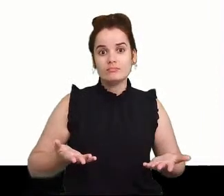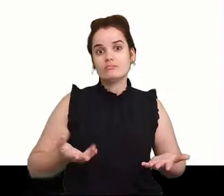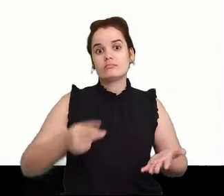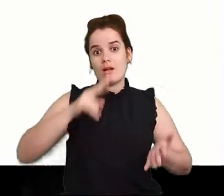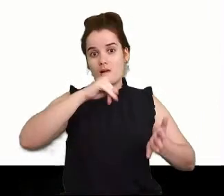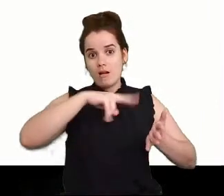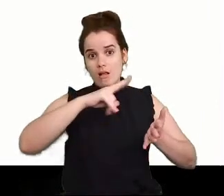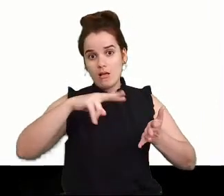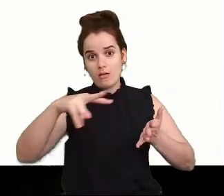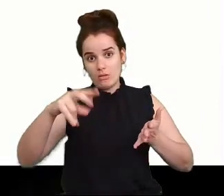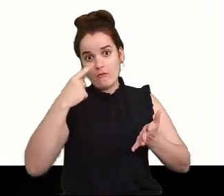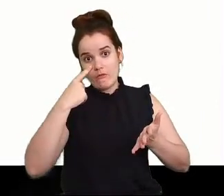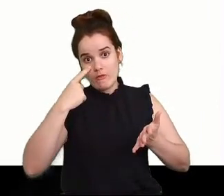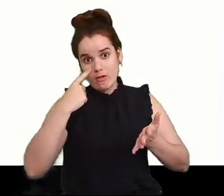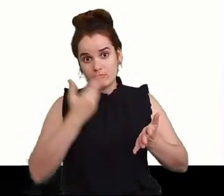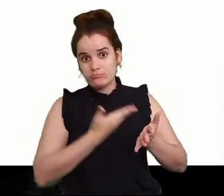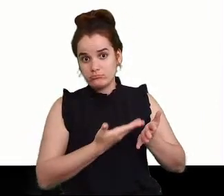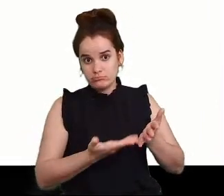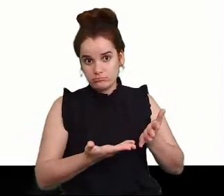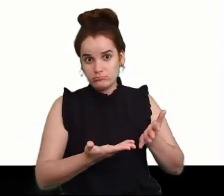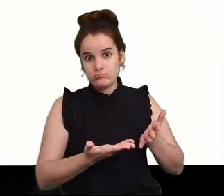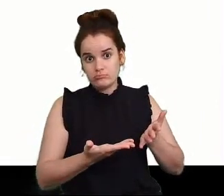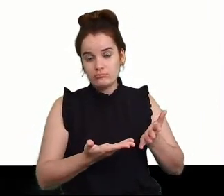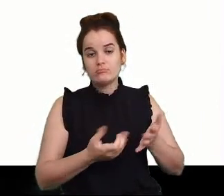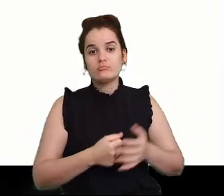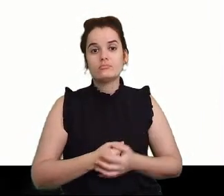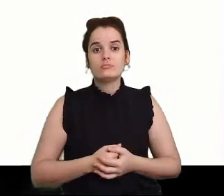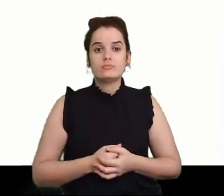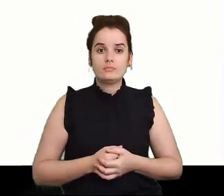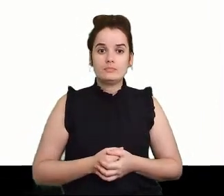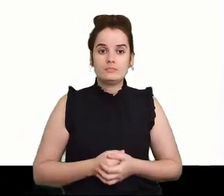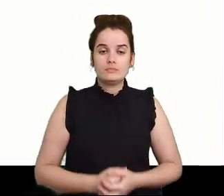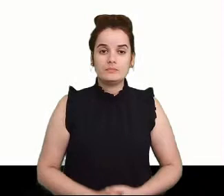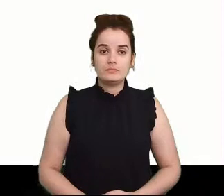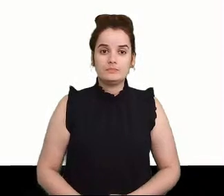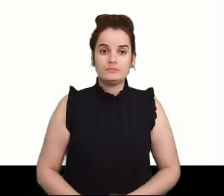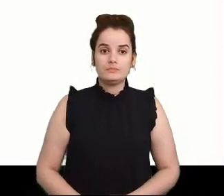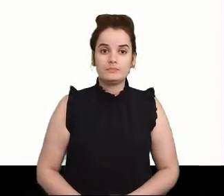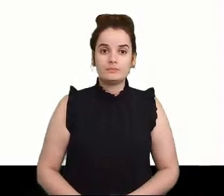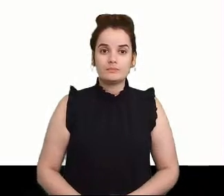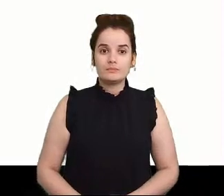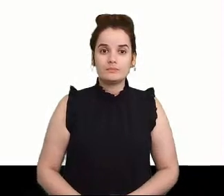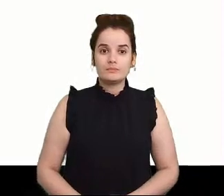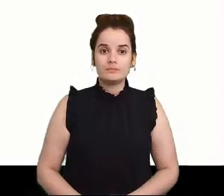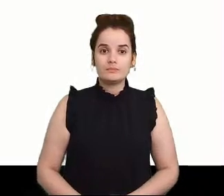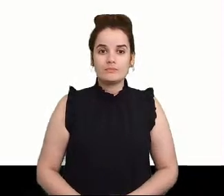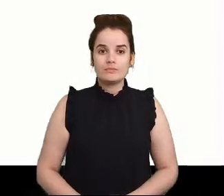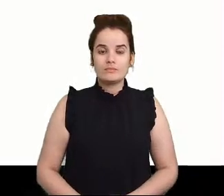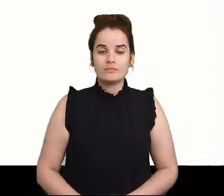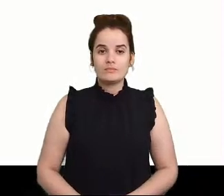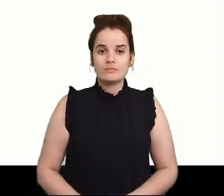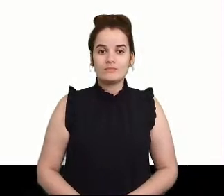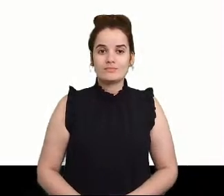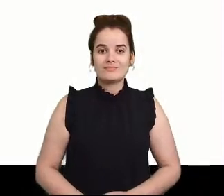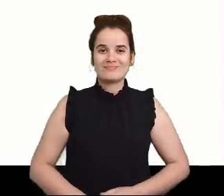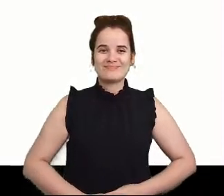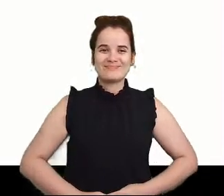image, image, one face, image, logo other,